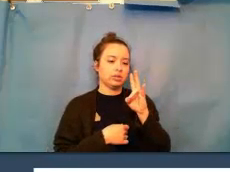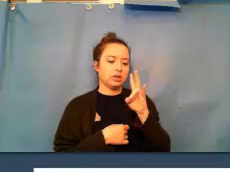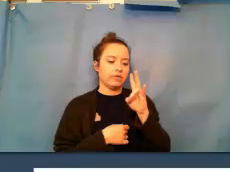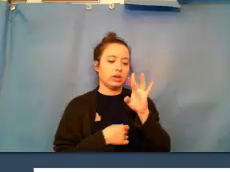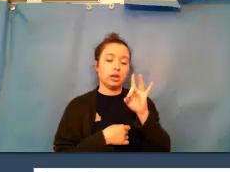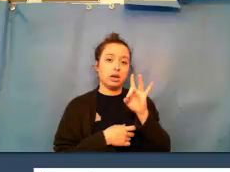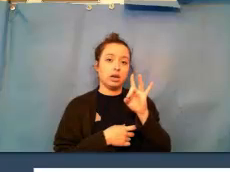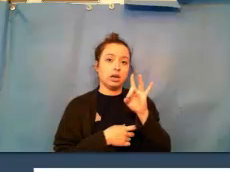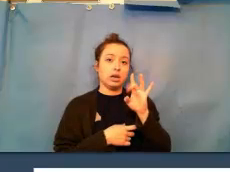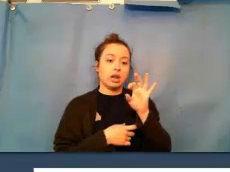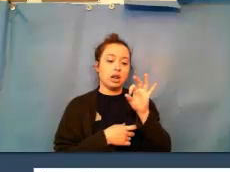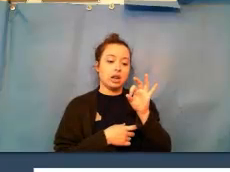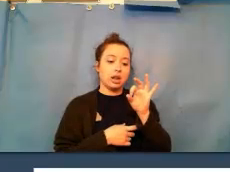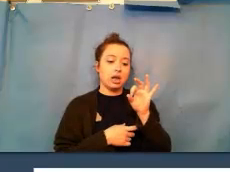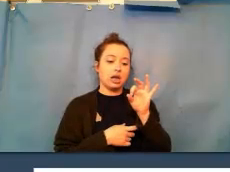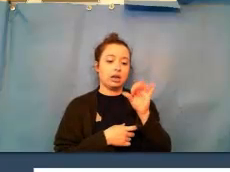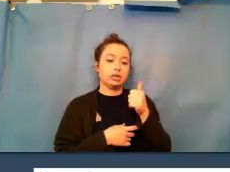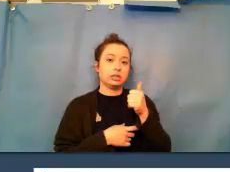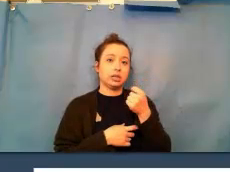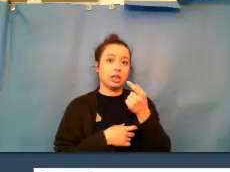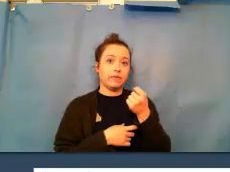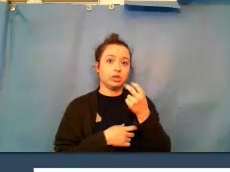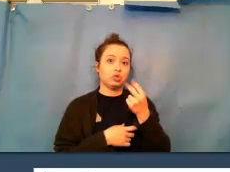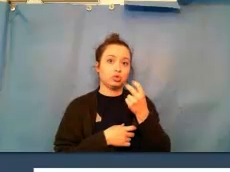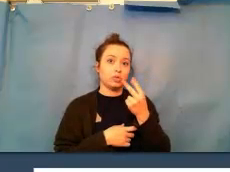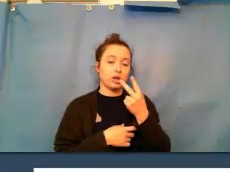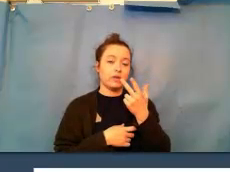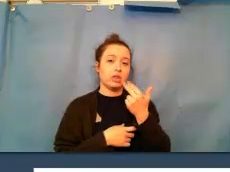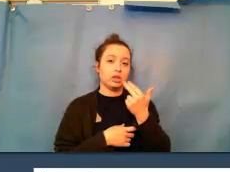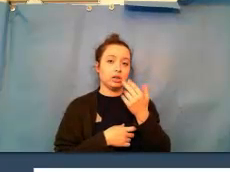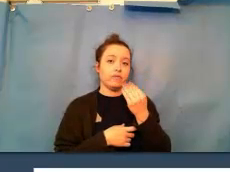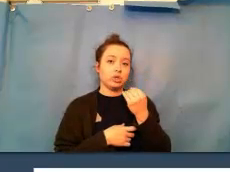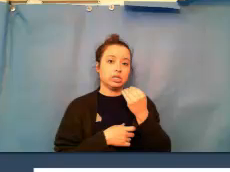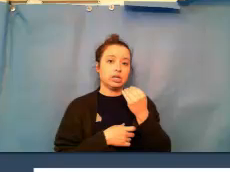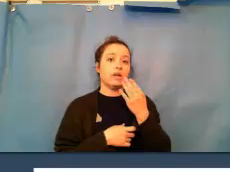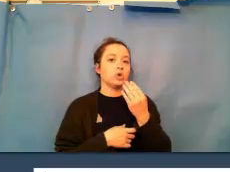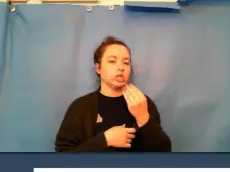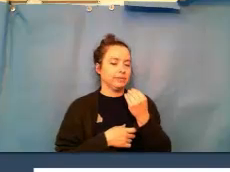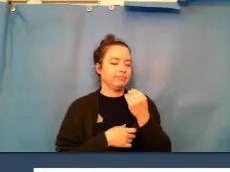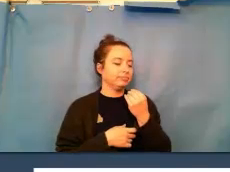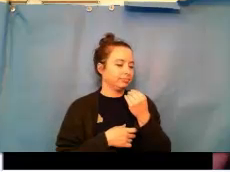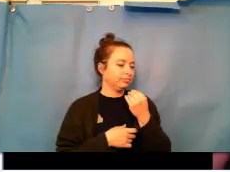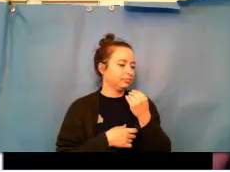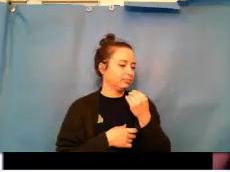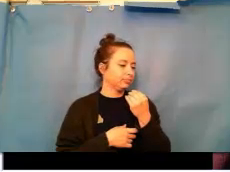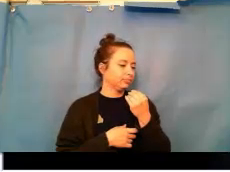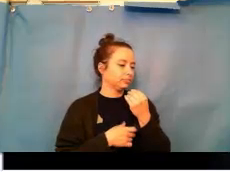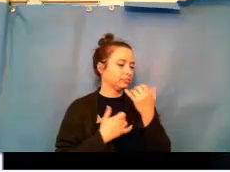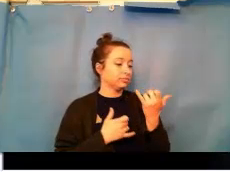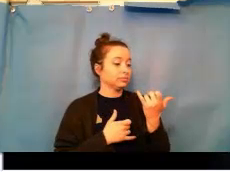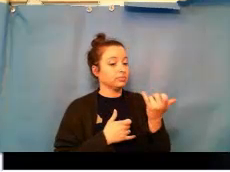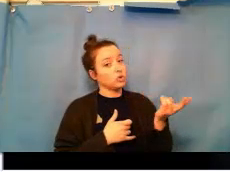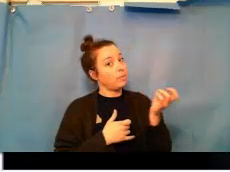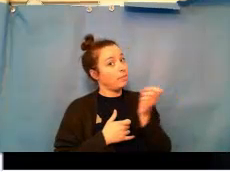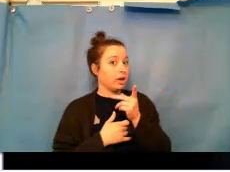6, 7, 8, 9, 10, 11, 12, 13, 14. So I'm going to go back